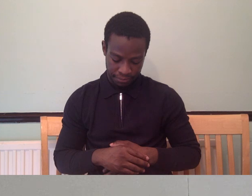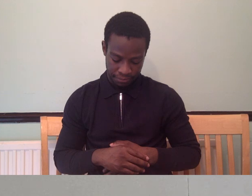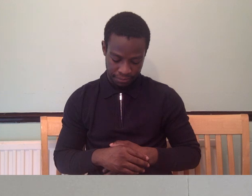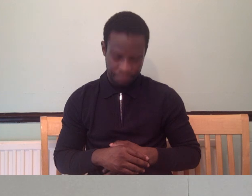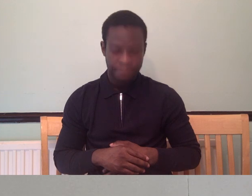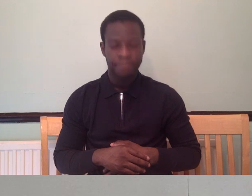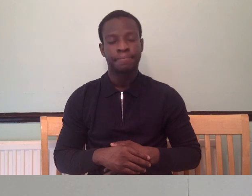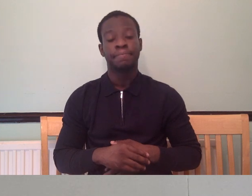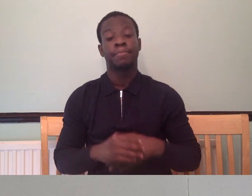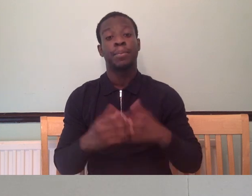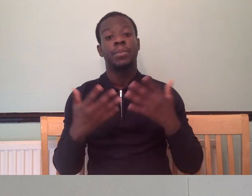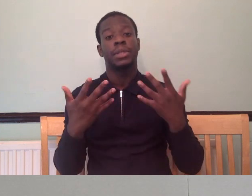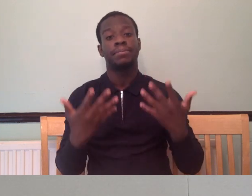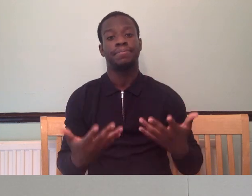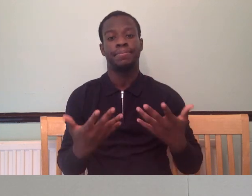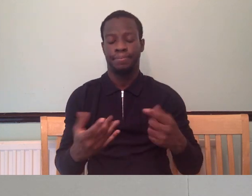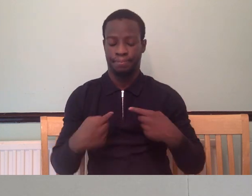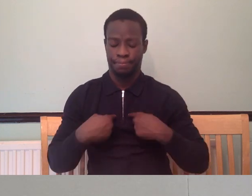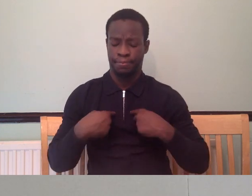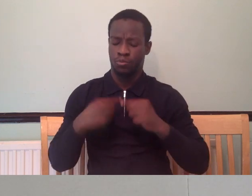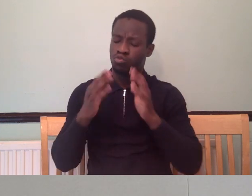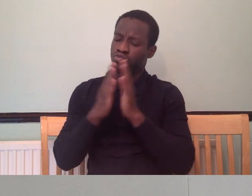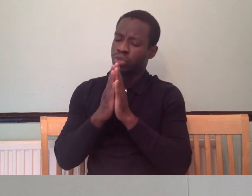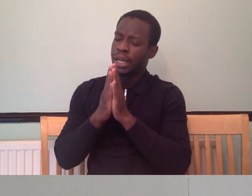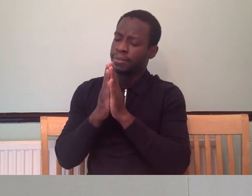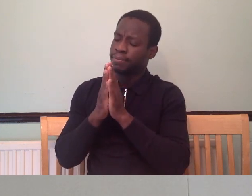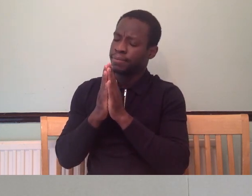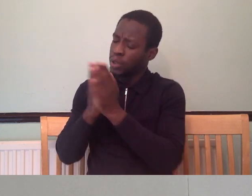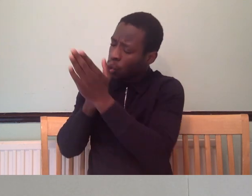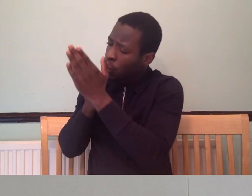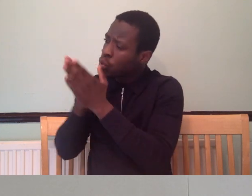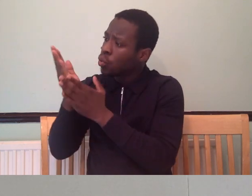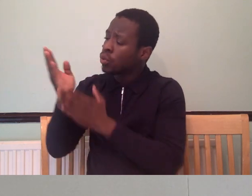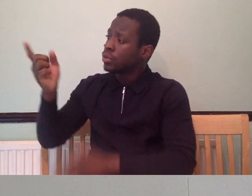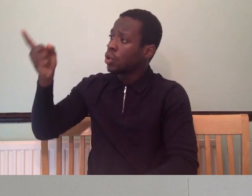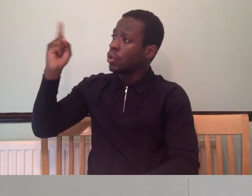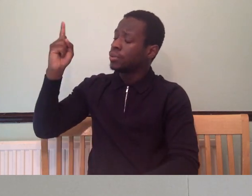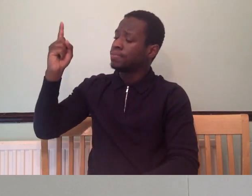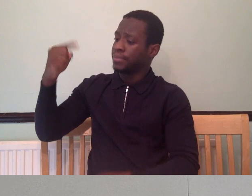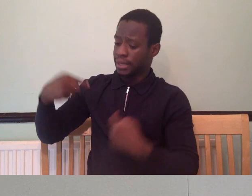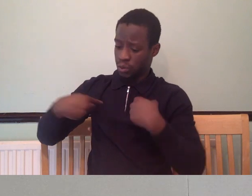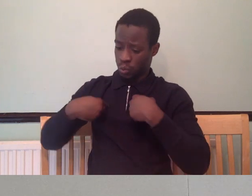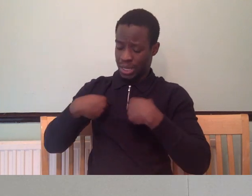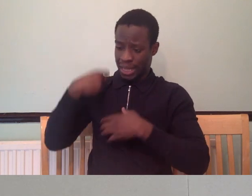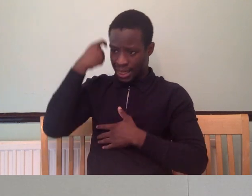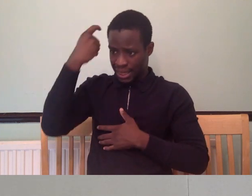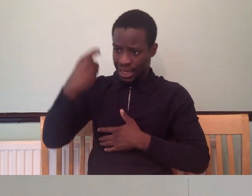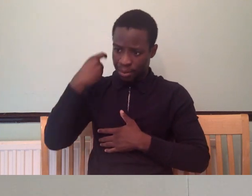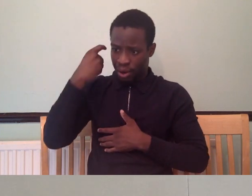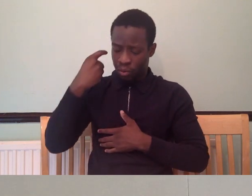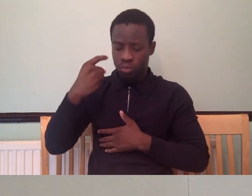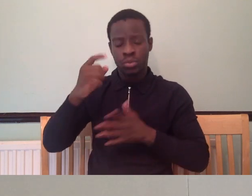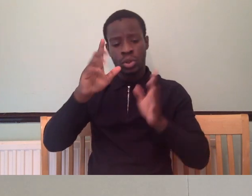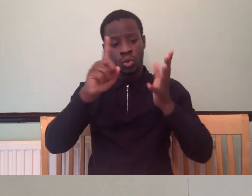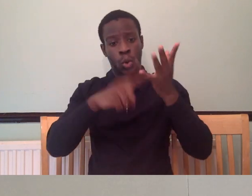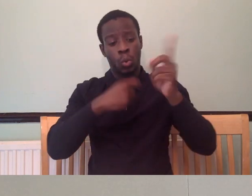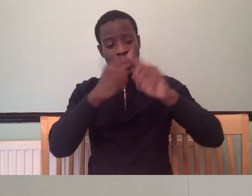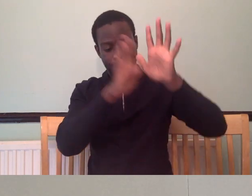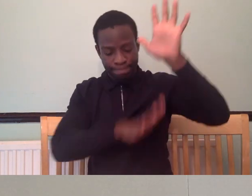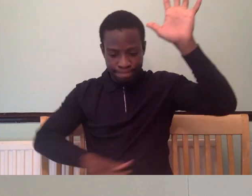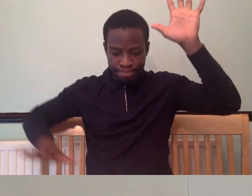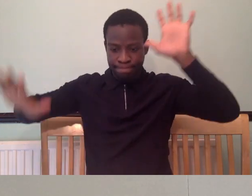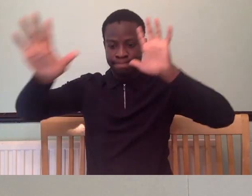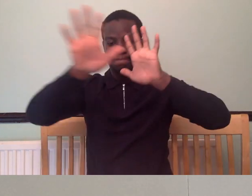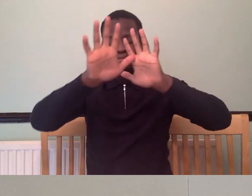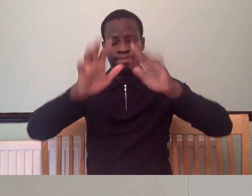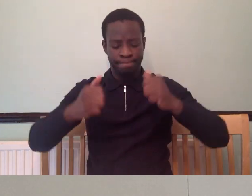So let us come to God in prayer this morning as we think about our country, our community,